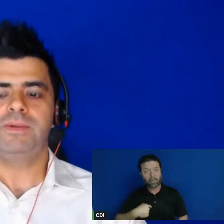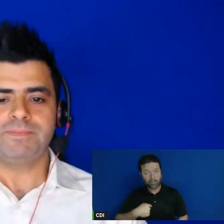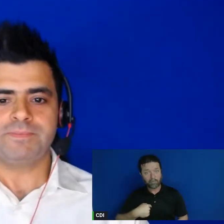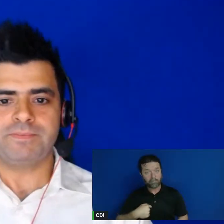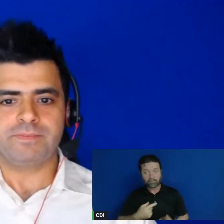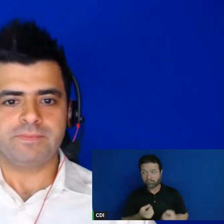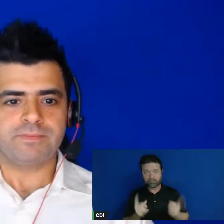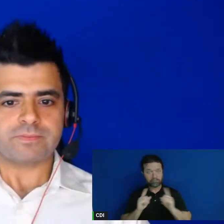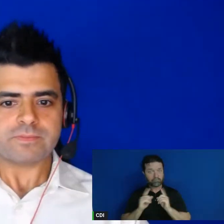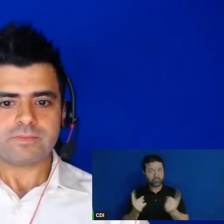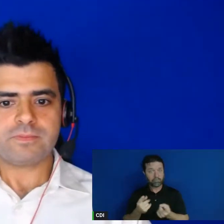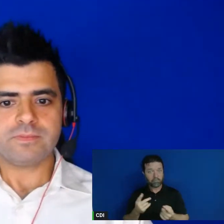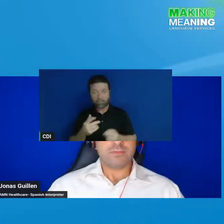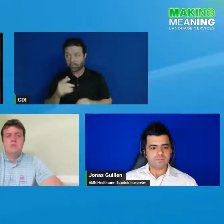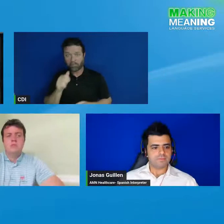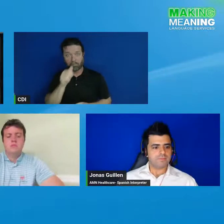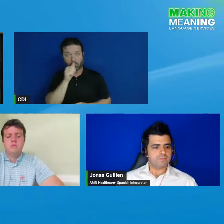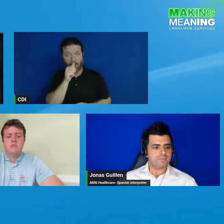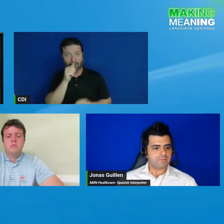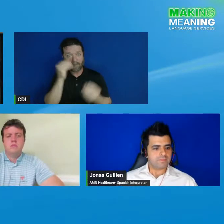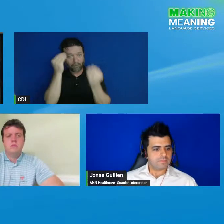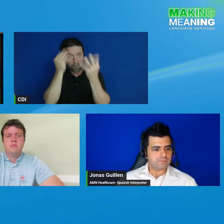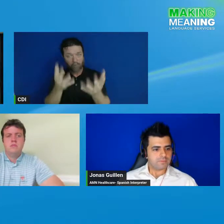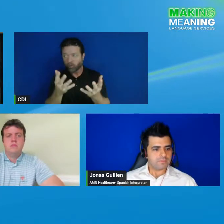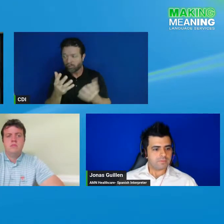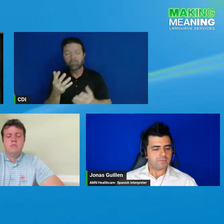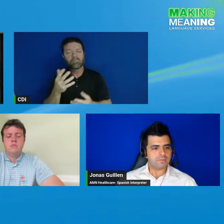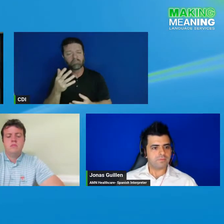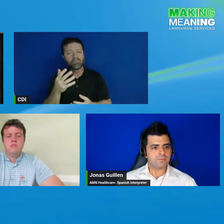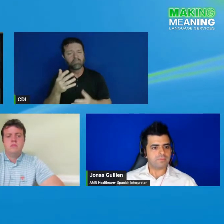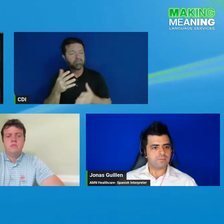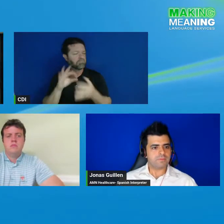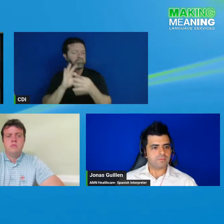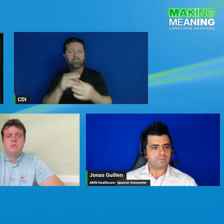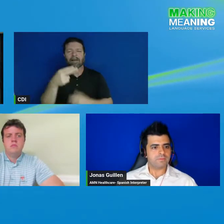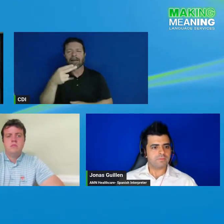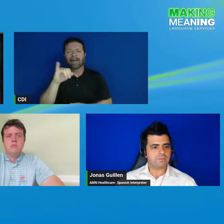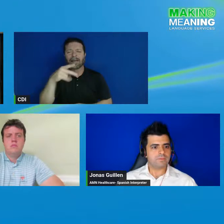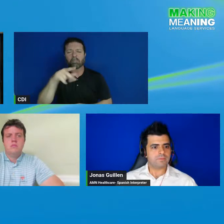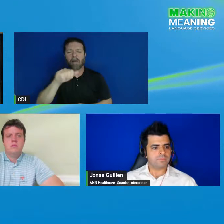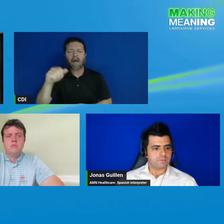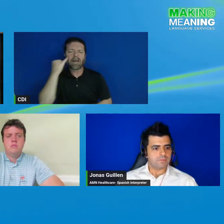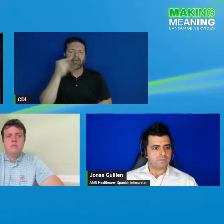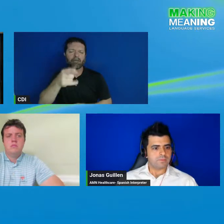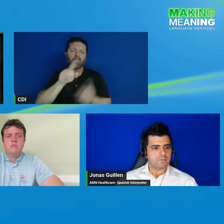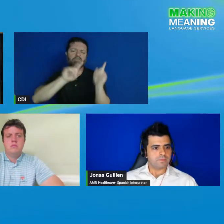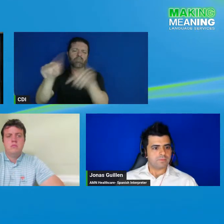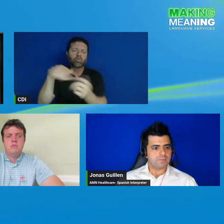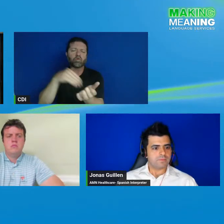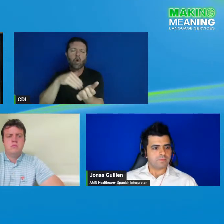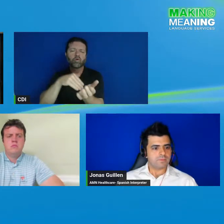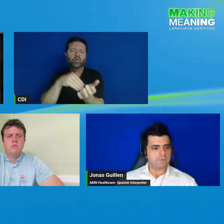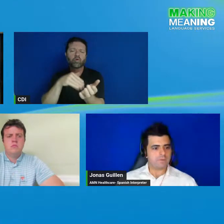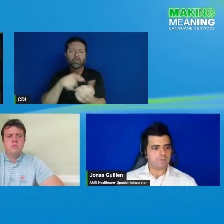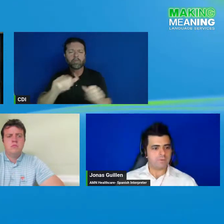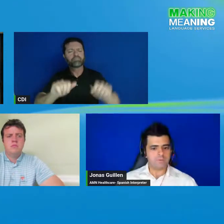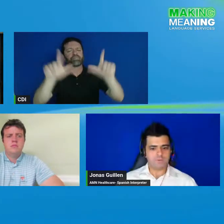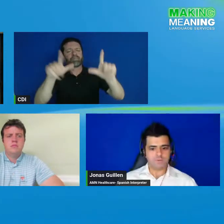go. That was a great answer, and there's multiple things to talk about there, but something you said in the